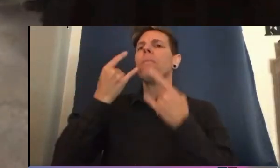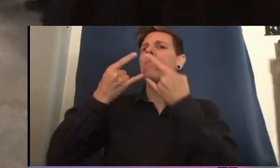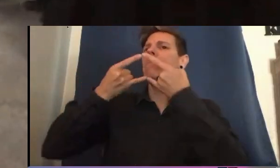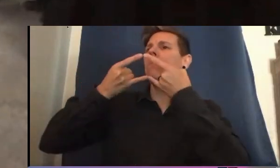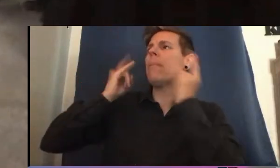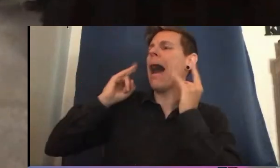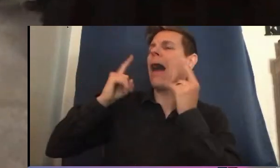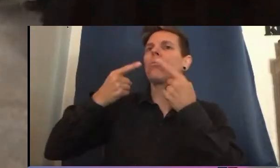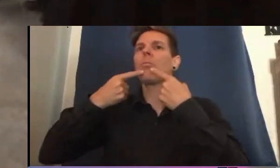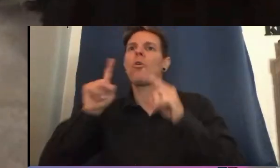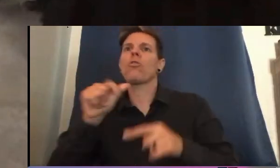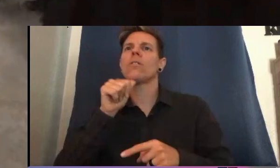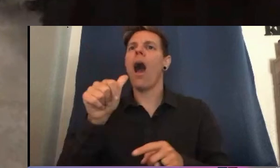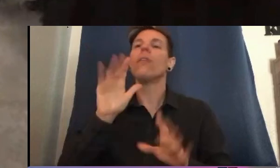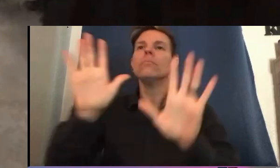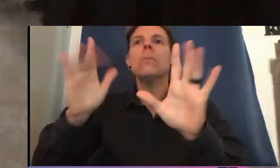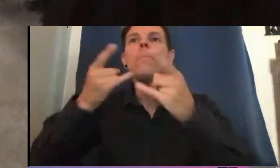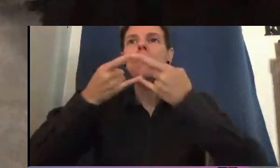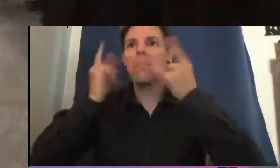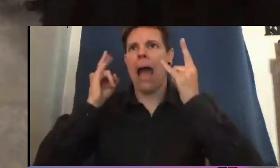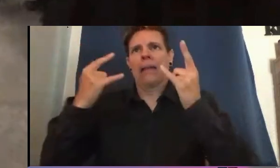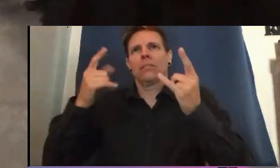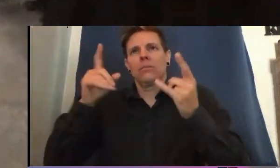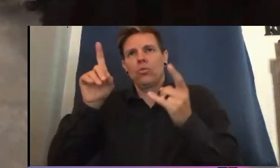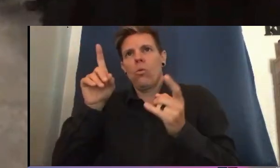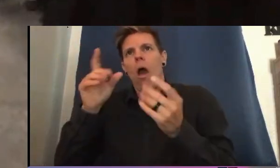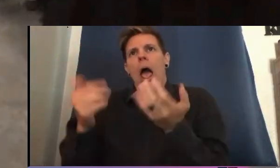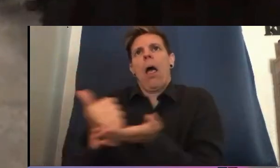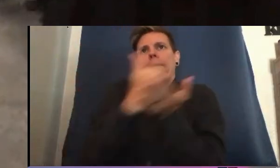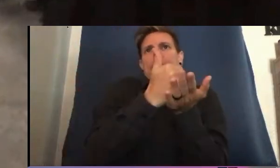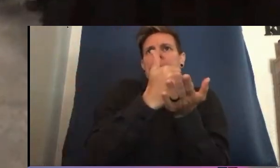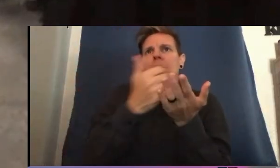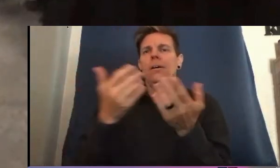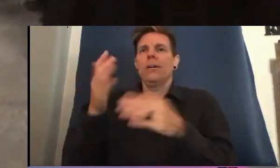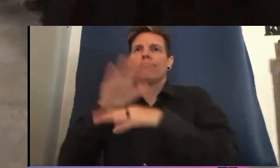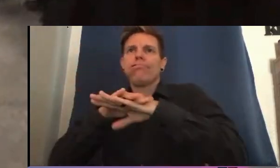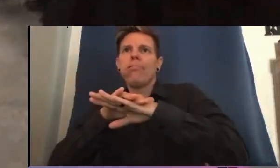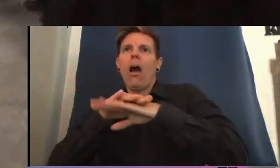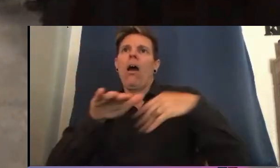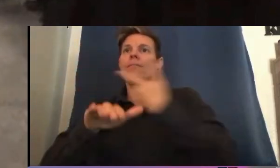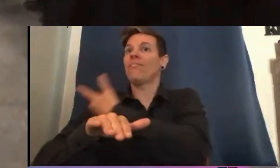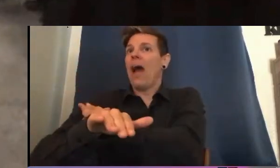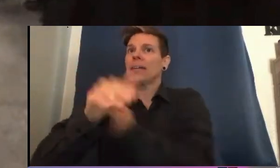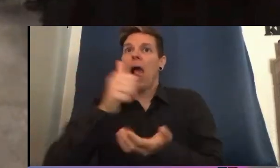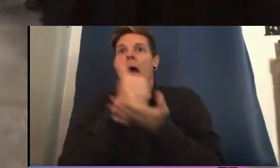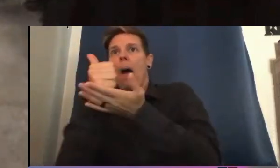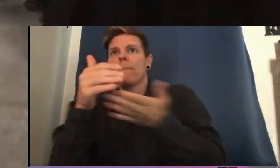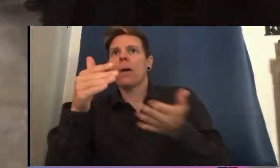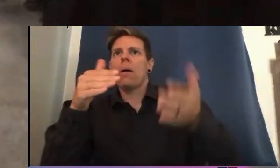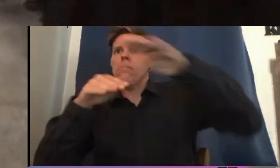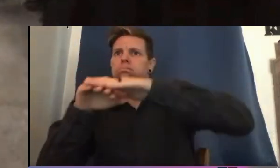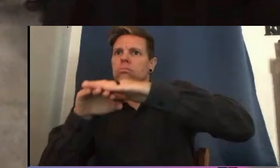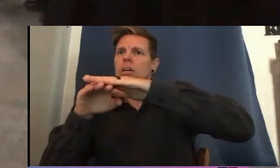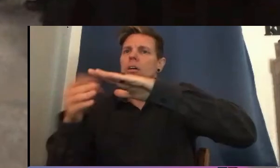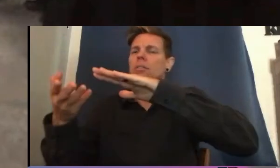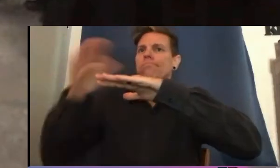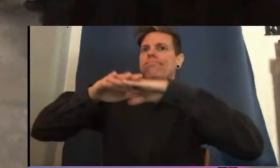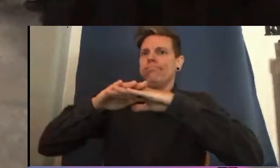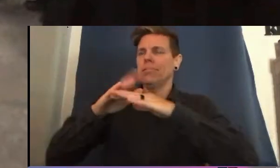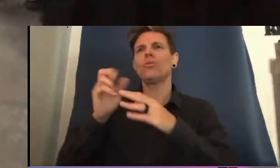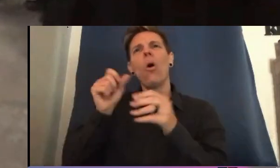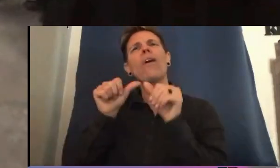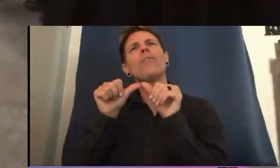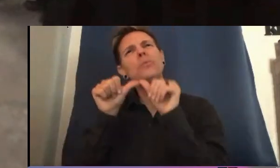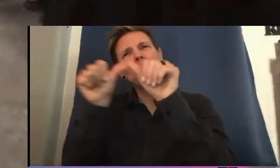layered approach, and we've continued to recommend masks, and we're in line with